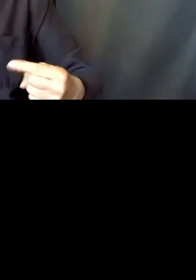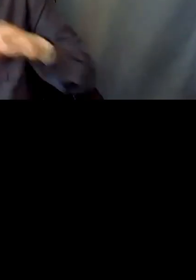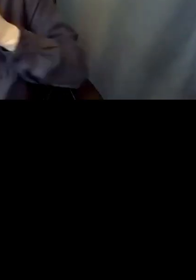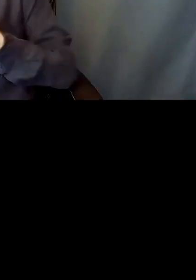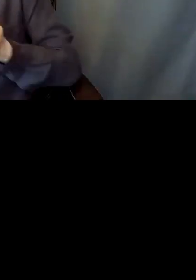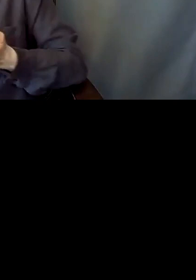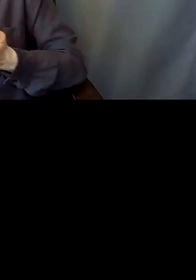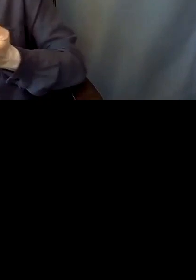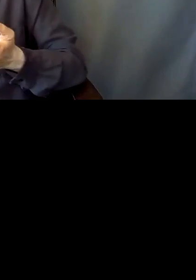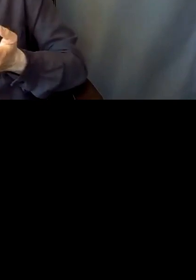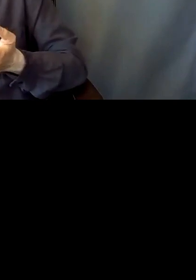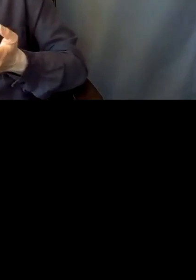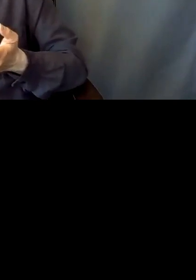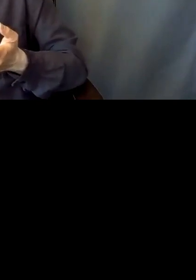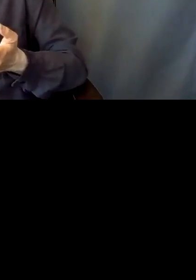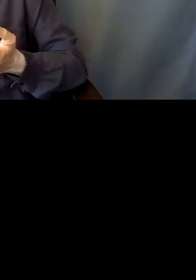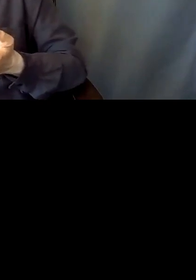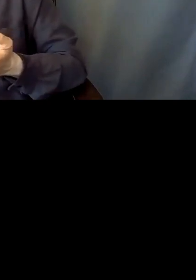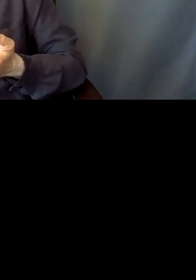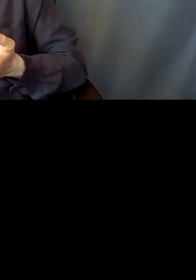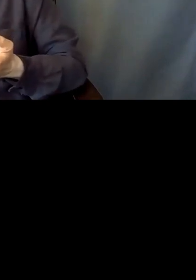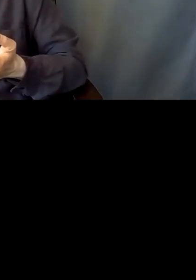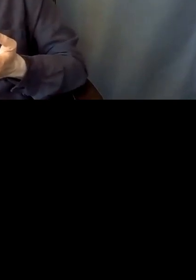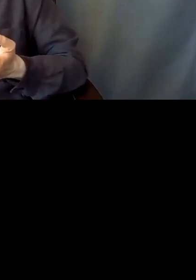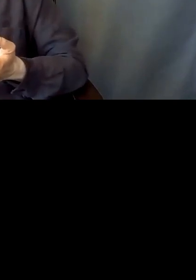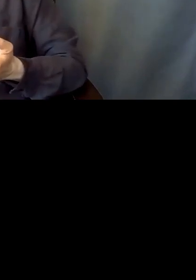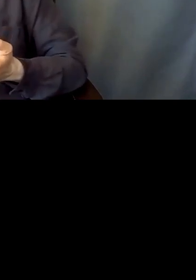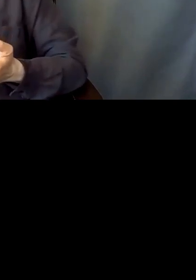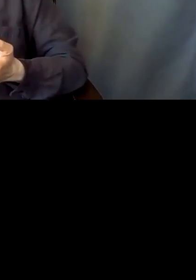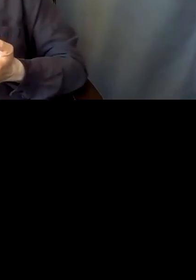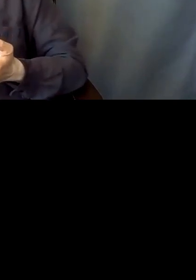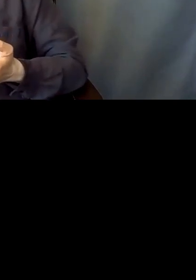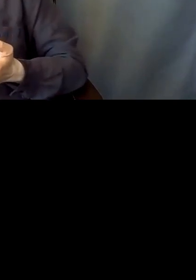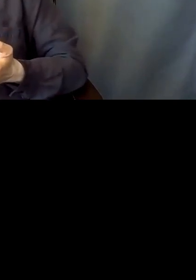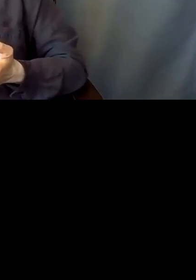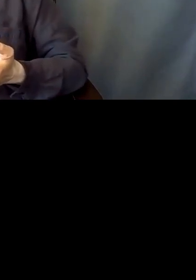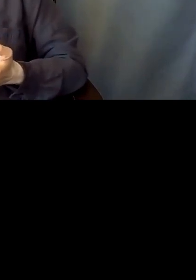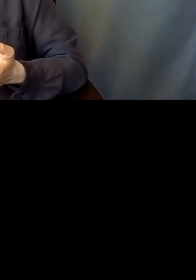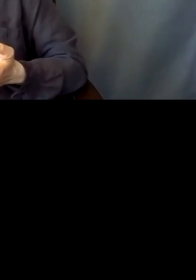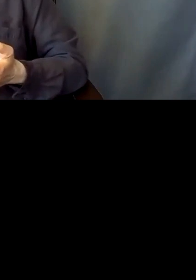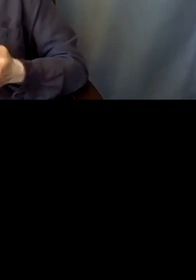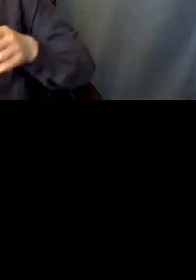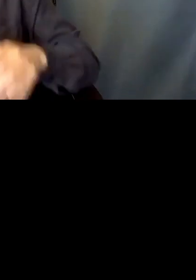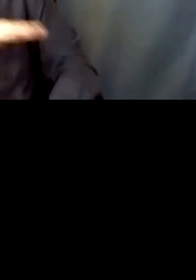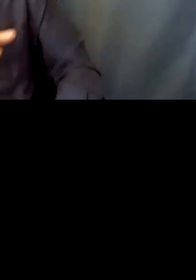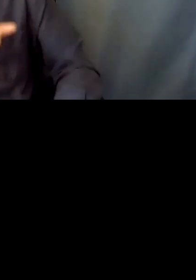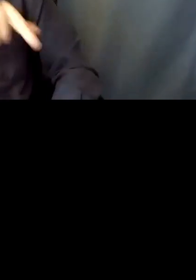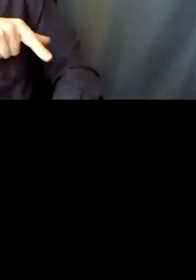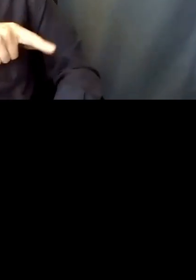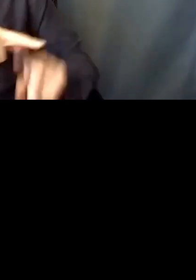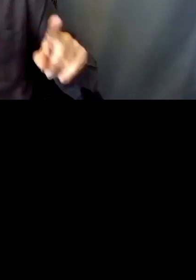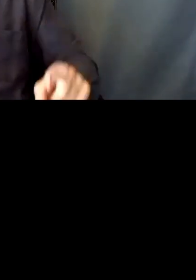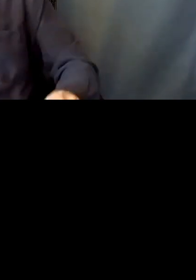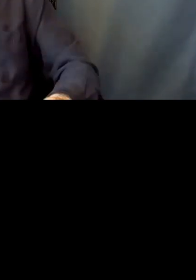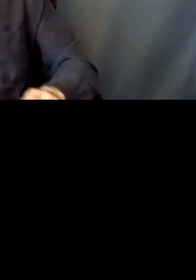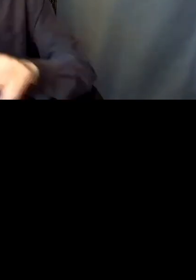of what you think may be in your child's own best interest. But the truth